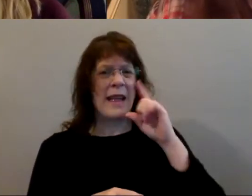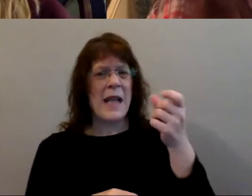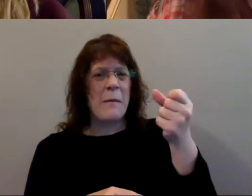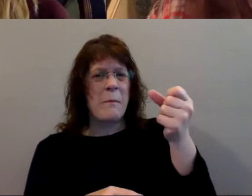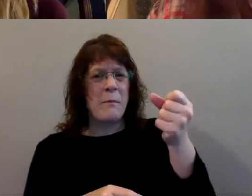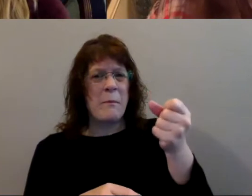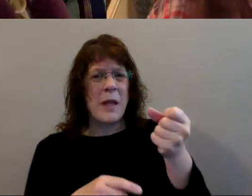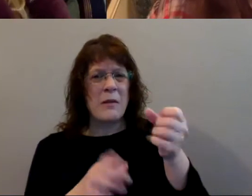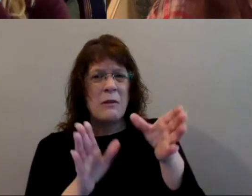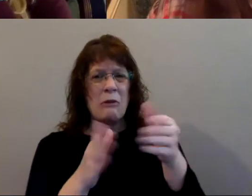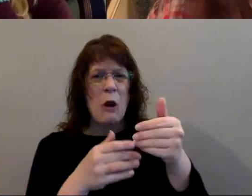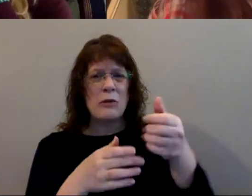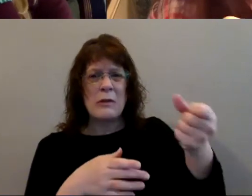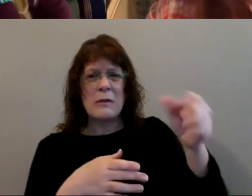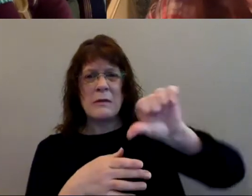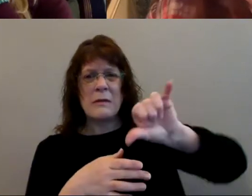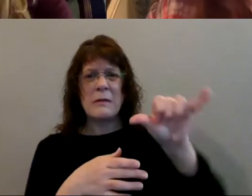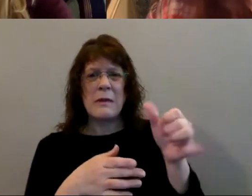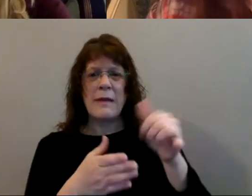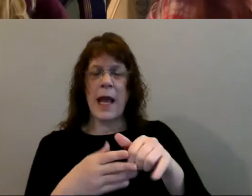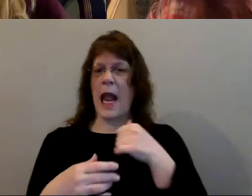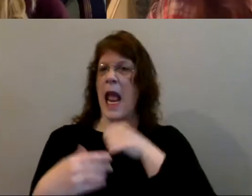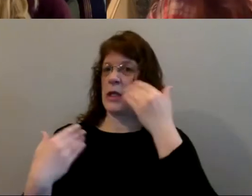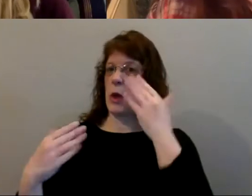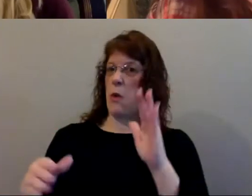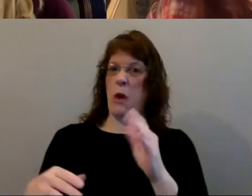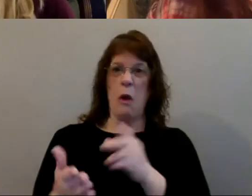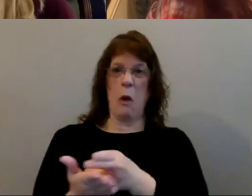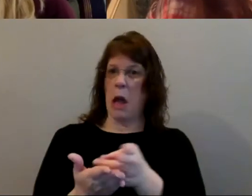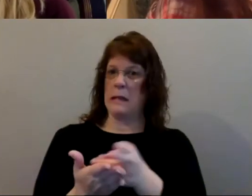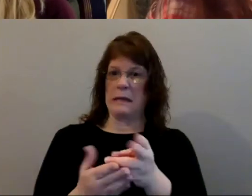there's, um, I don't really know, honestly.